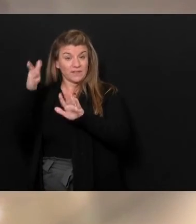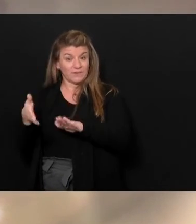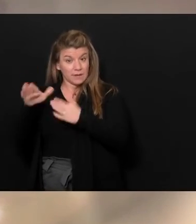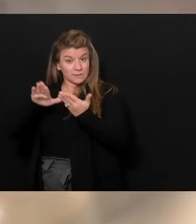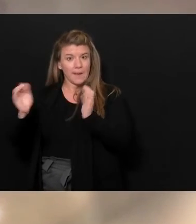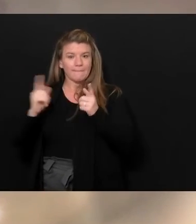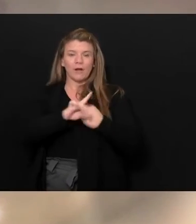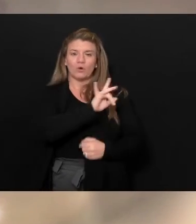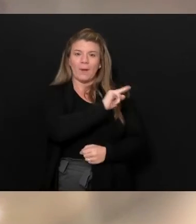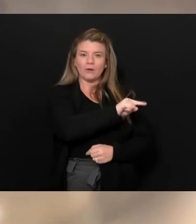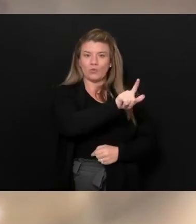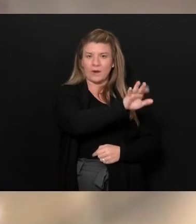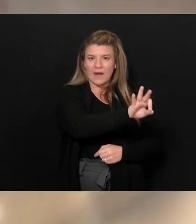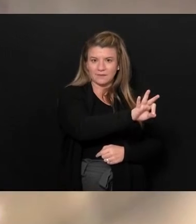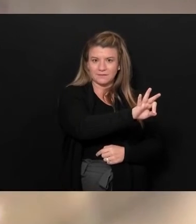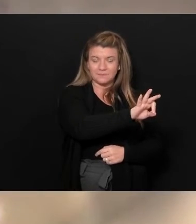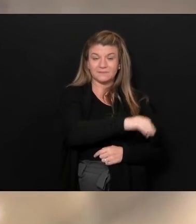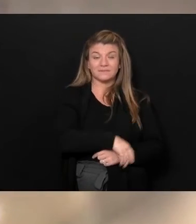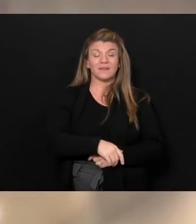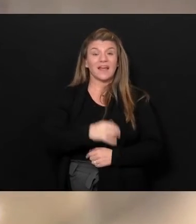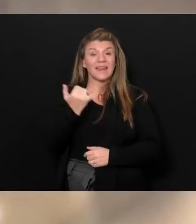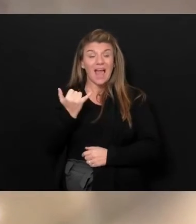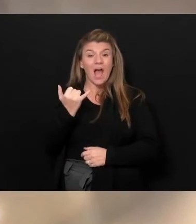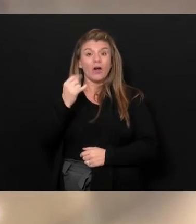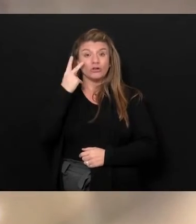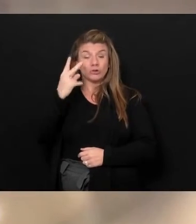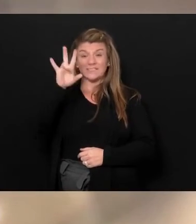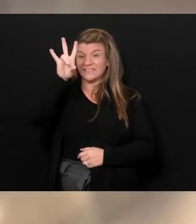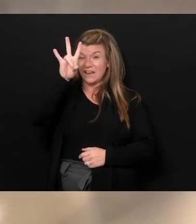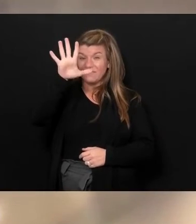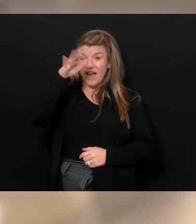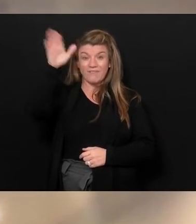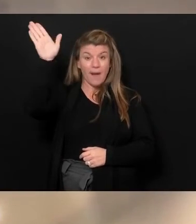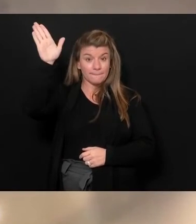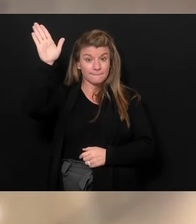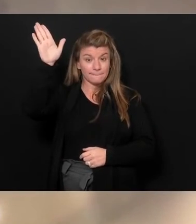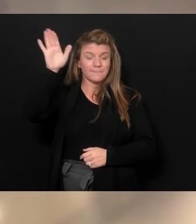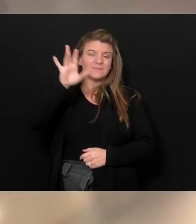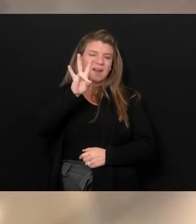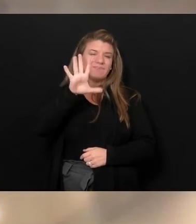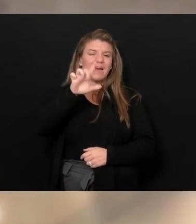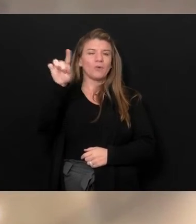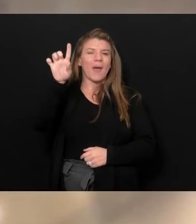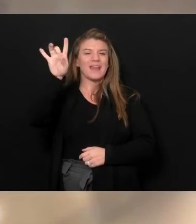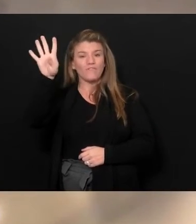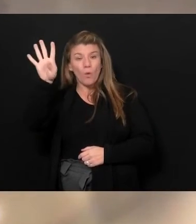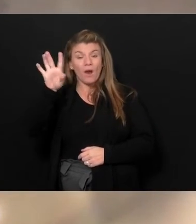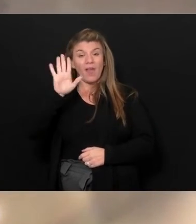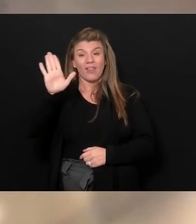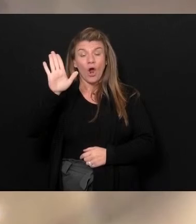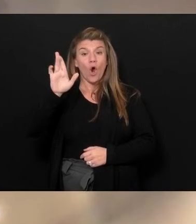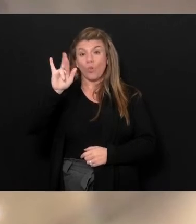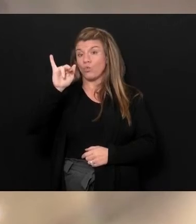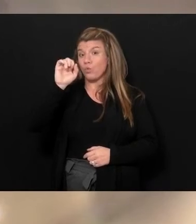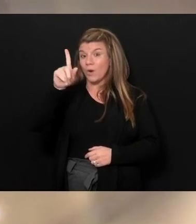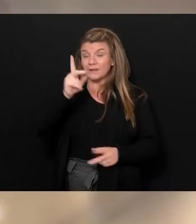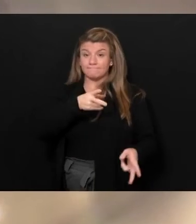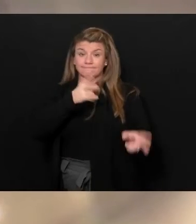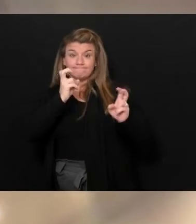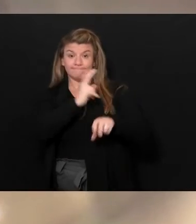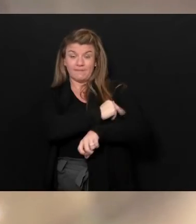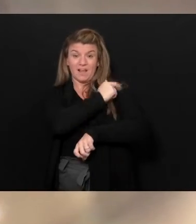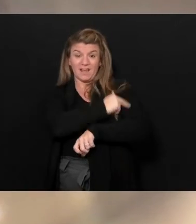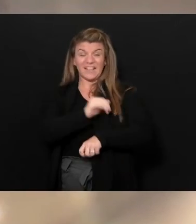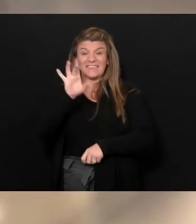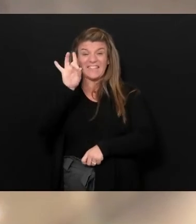we look at 75 to 84-year-olds, the risk of hospitalizations is 8 times what